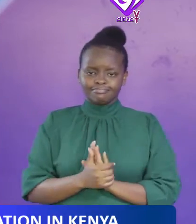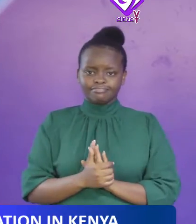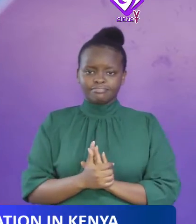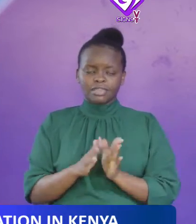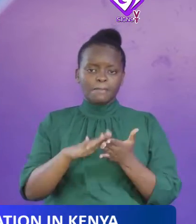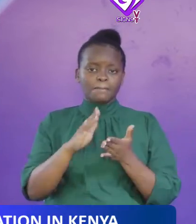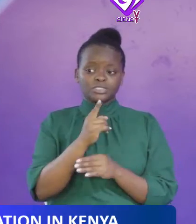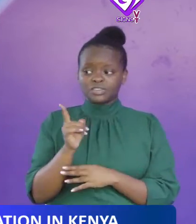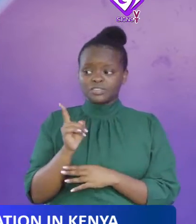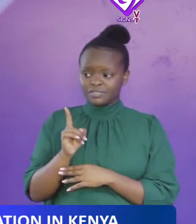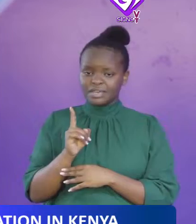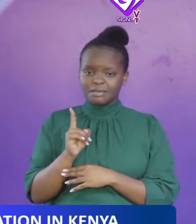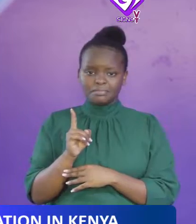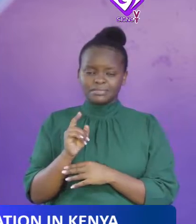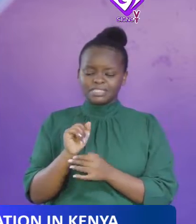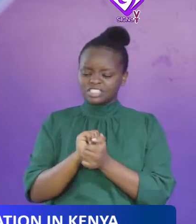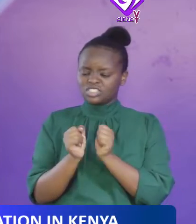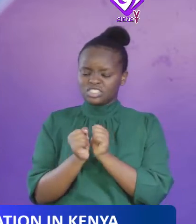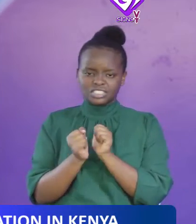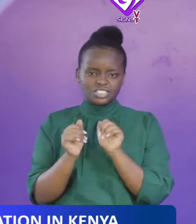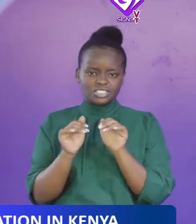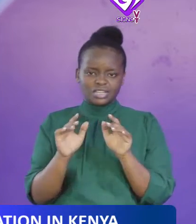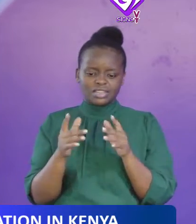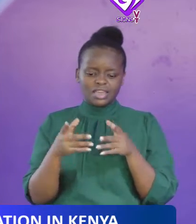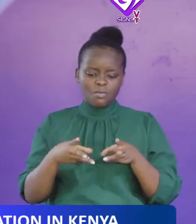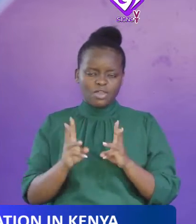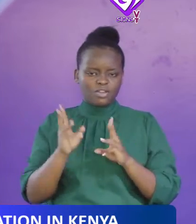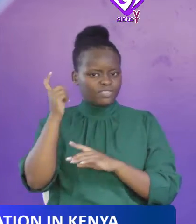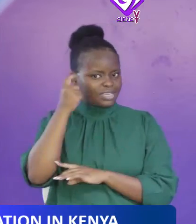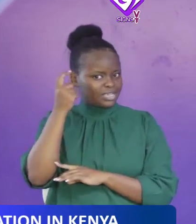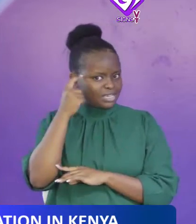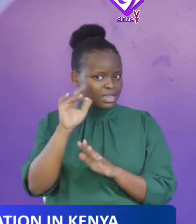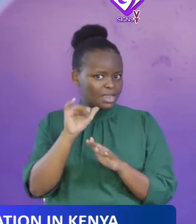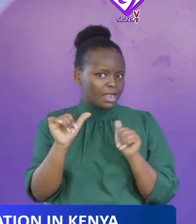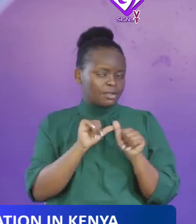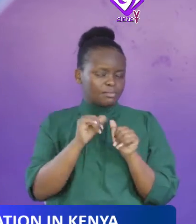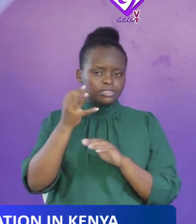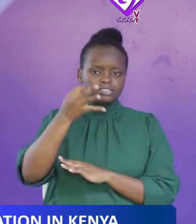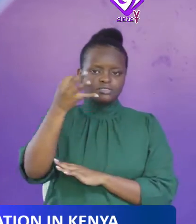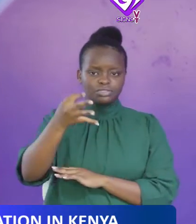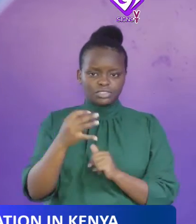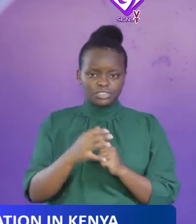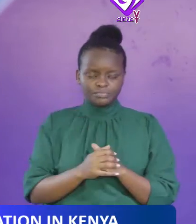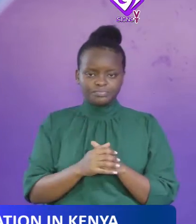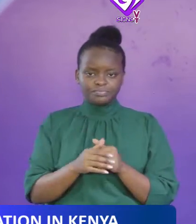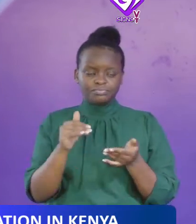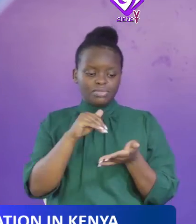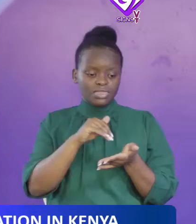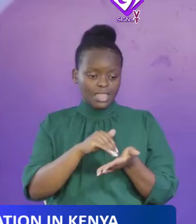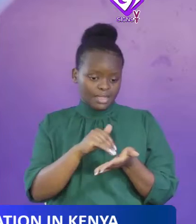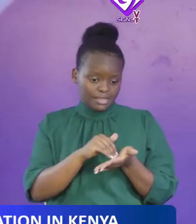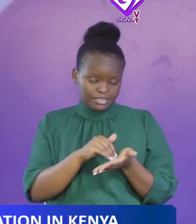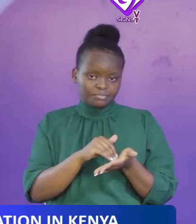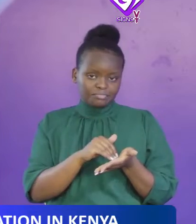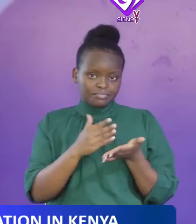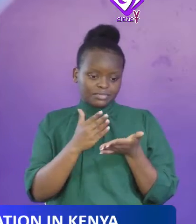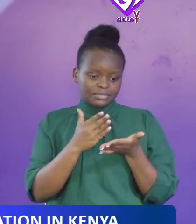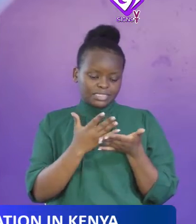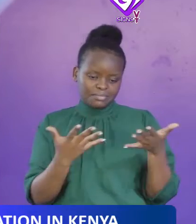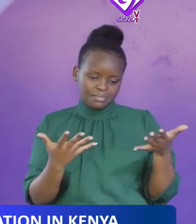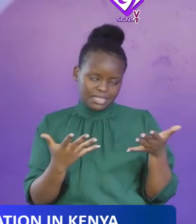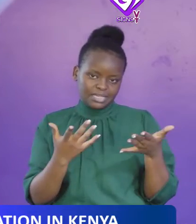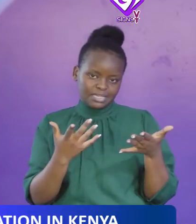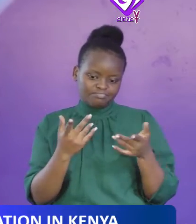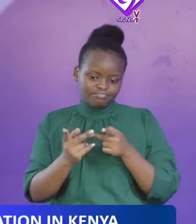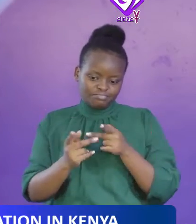of them have actually, it has changed their strategic way of thinking about the future. Yeah. So again, it's something that is